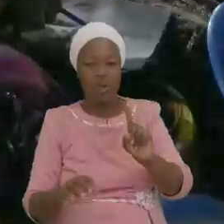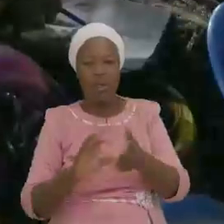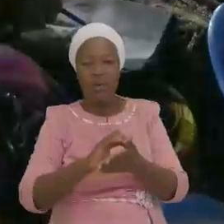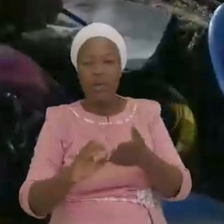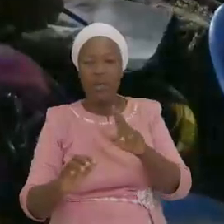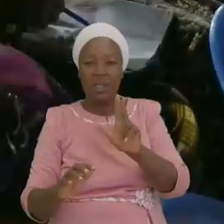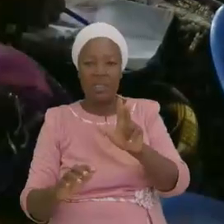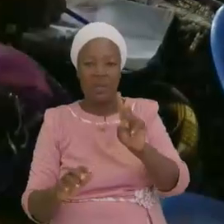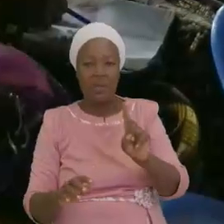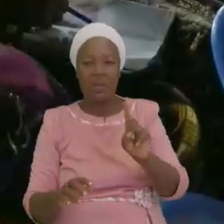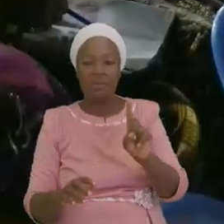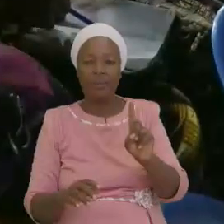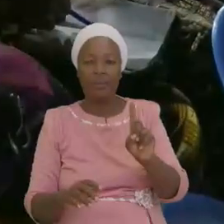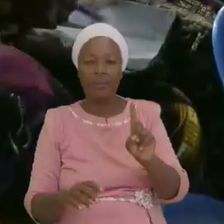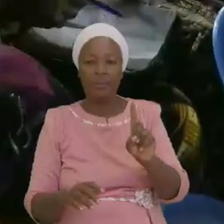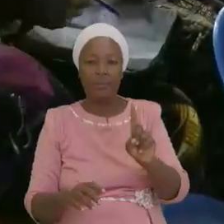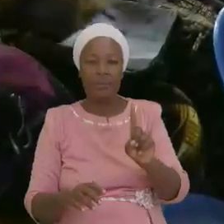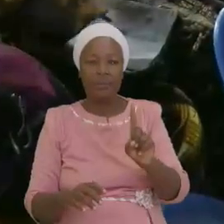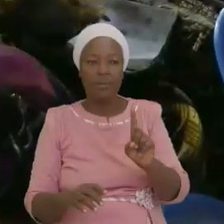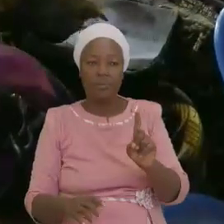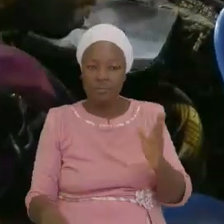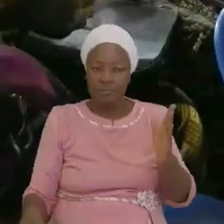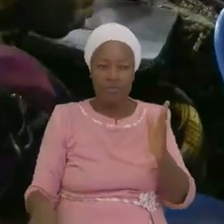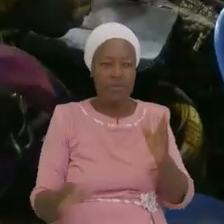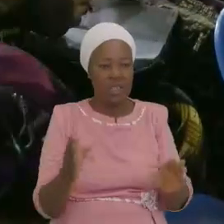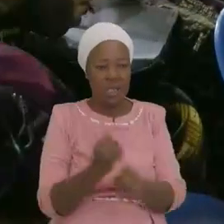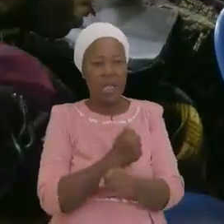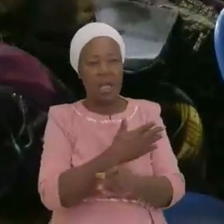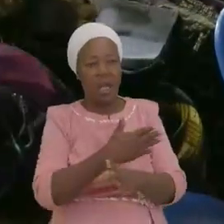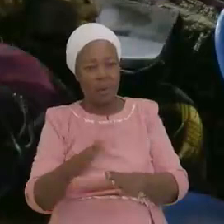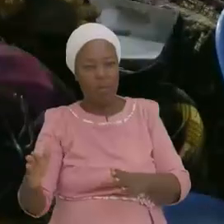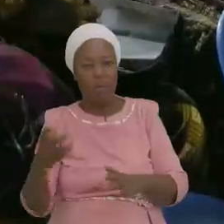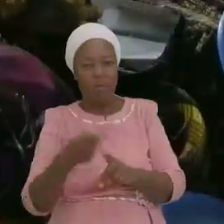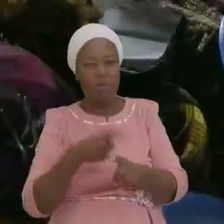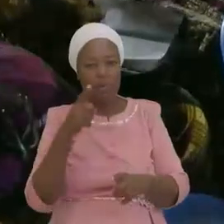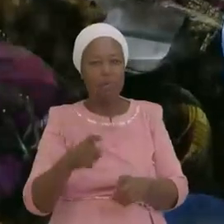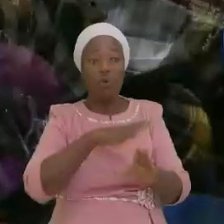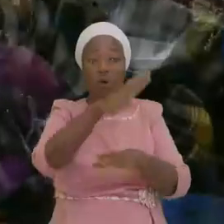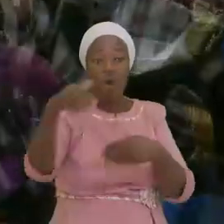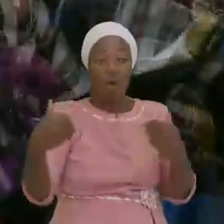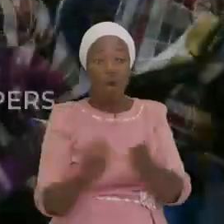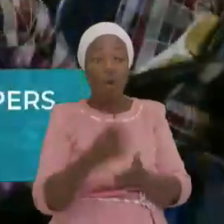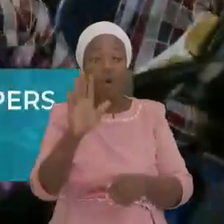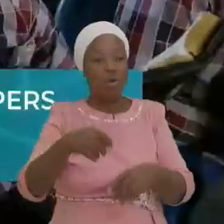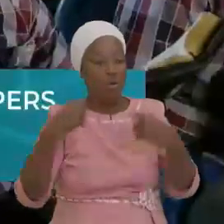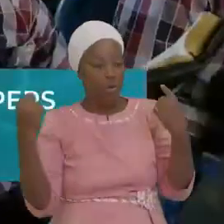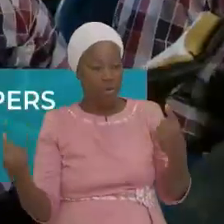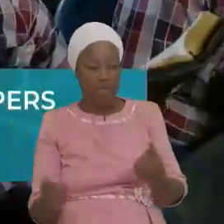verse 31, cast away from you all your